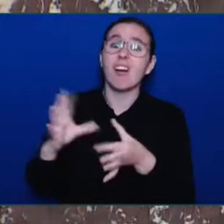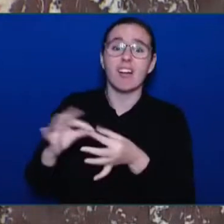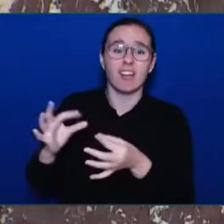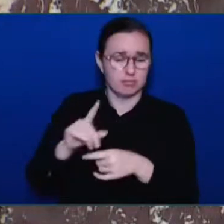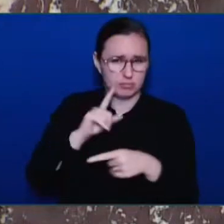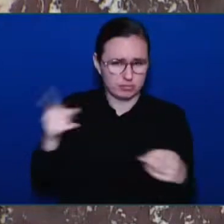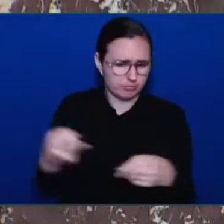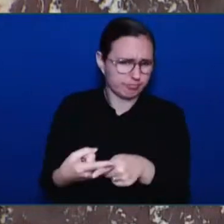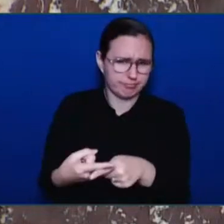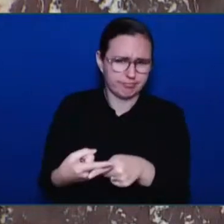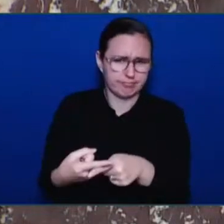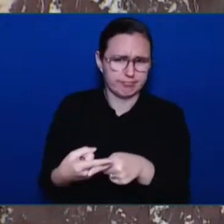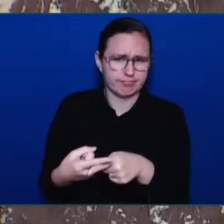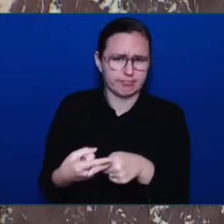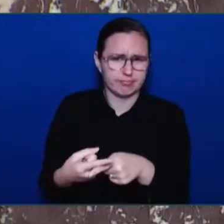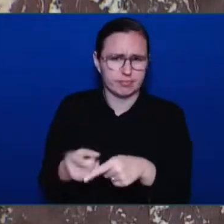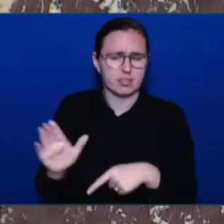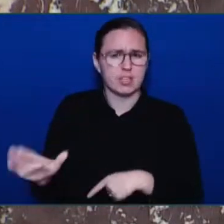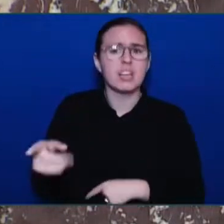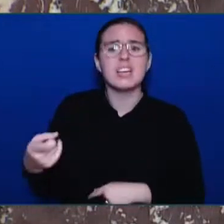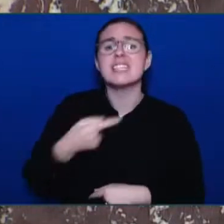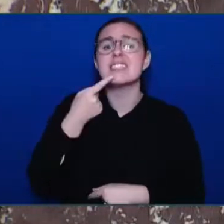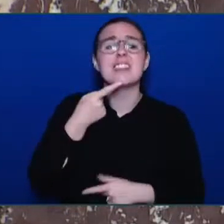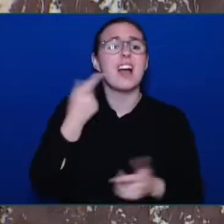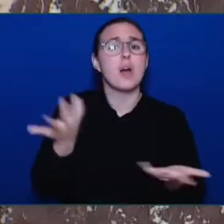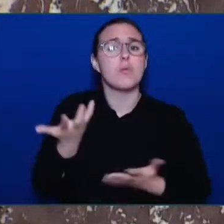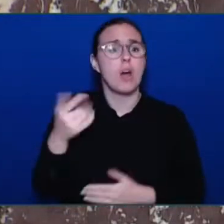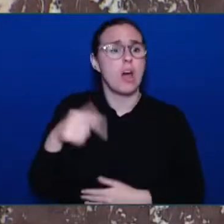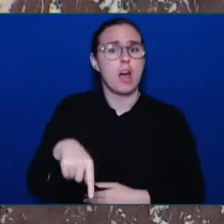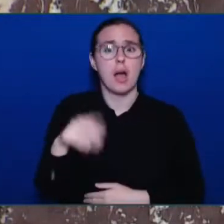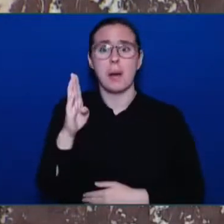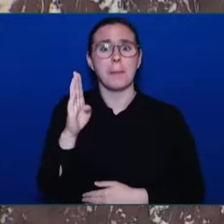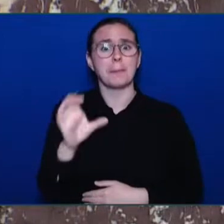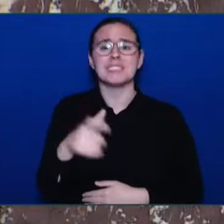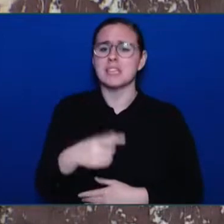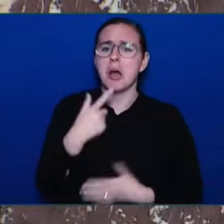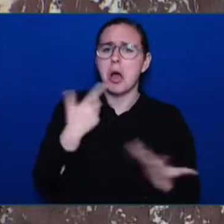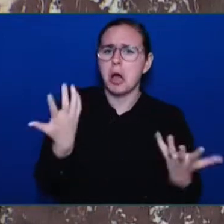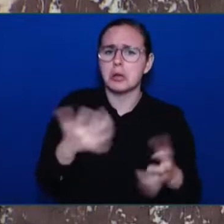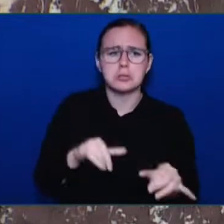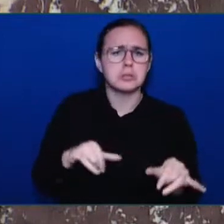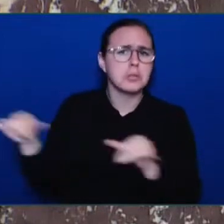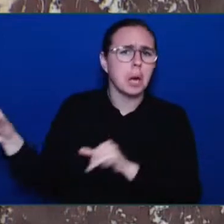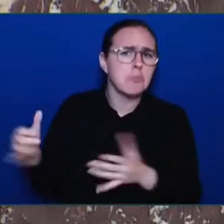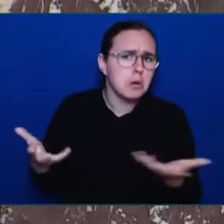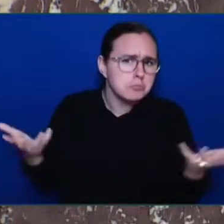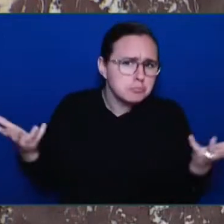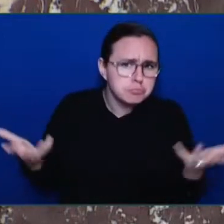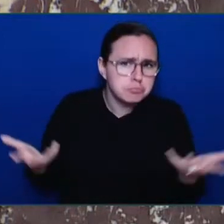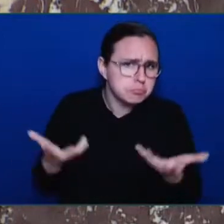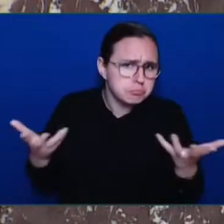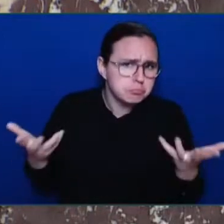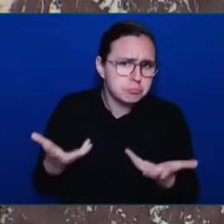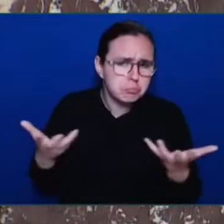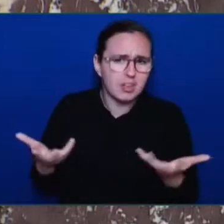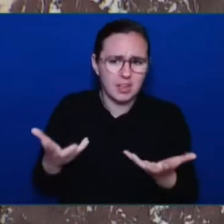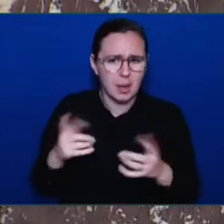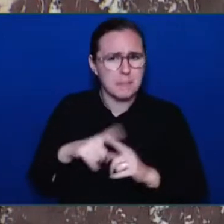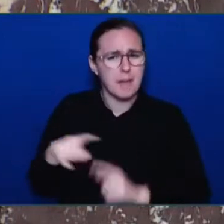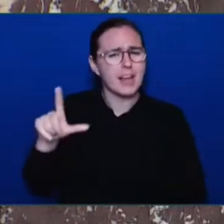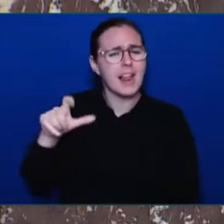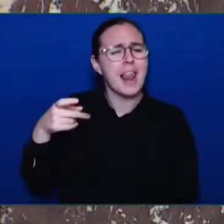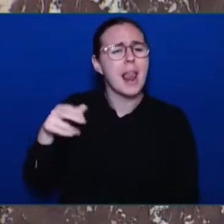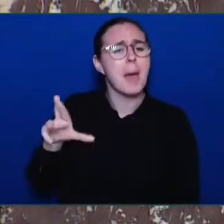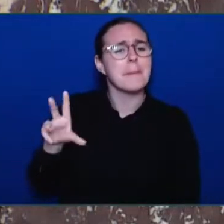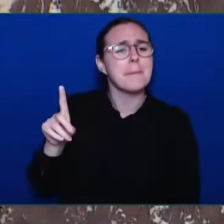a public panel that unlike every other province, where they're back to pre-pandemic levels, that there's been